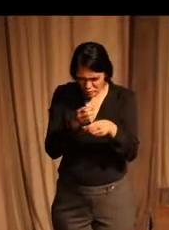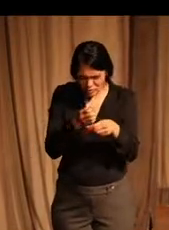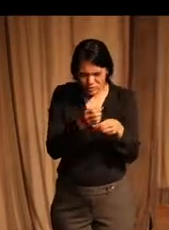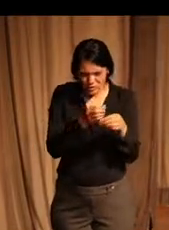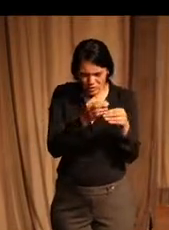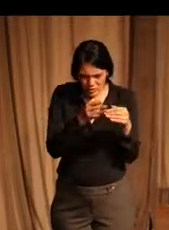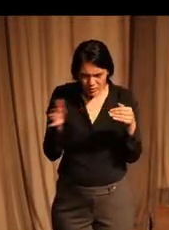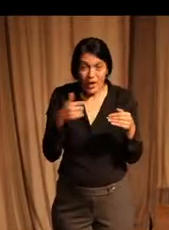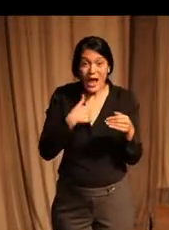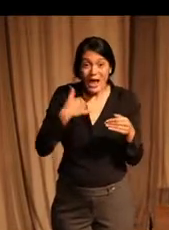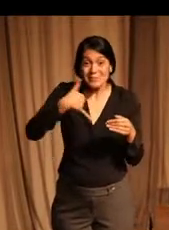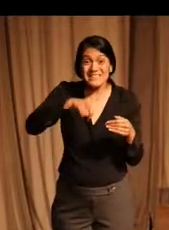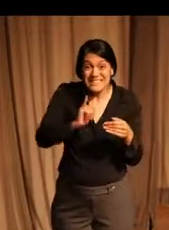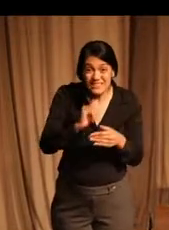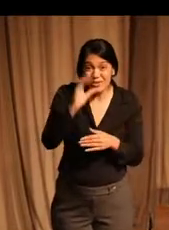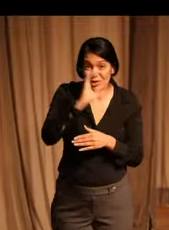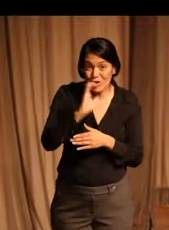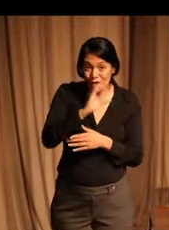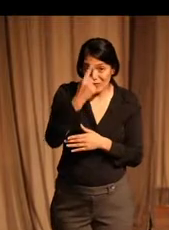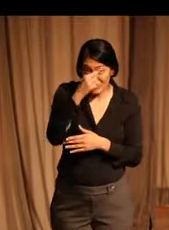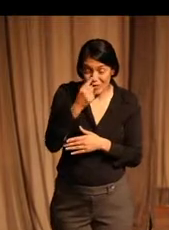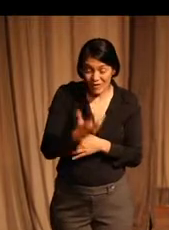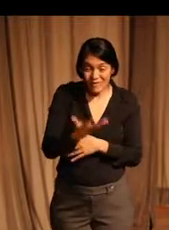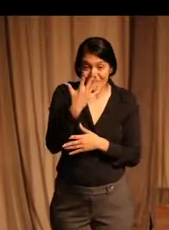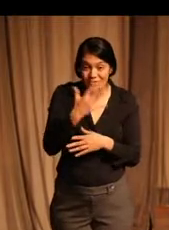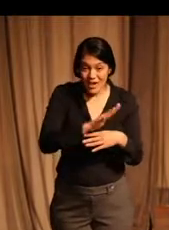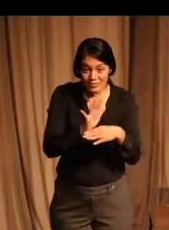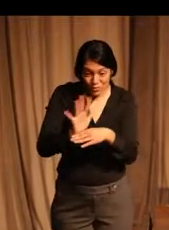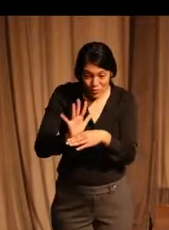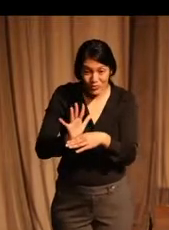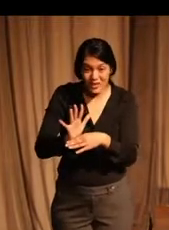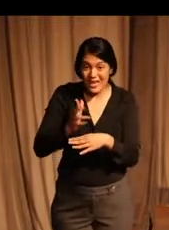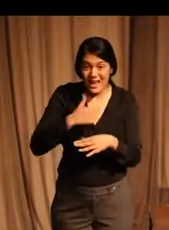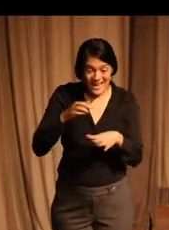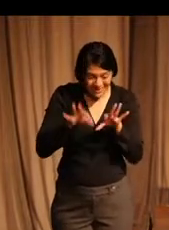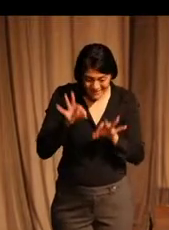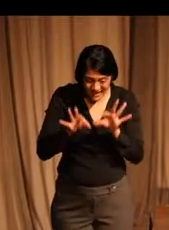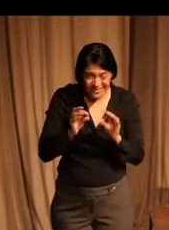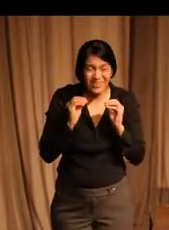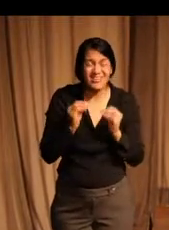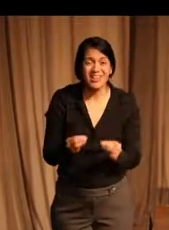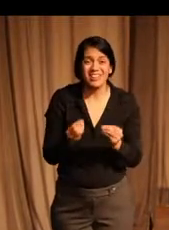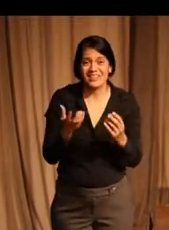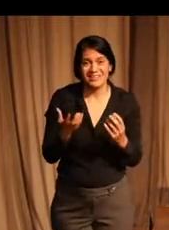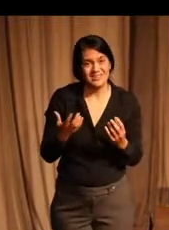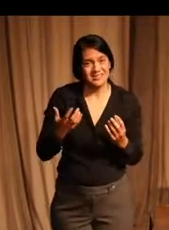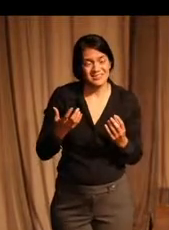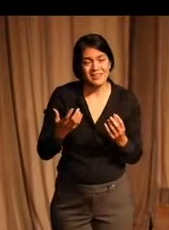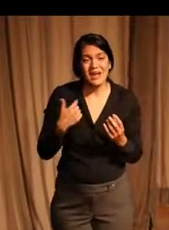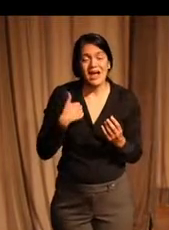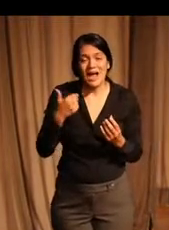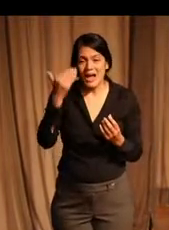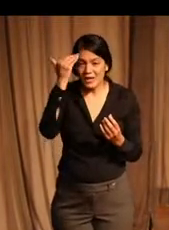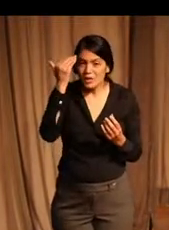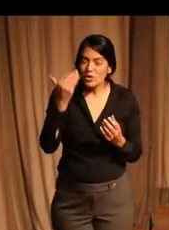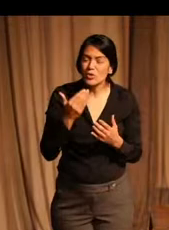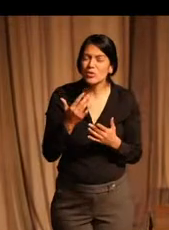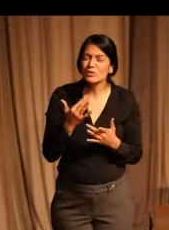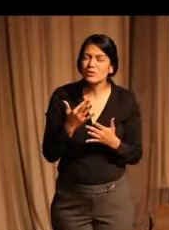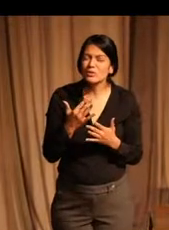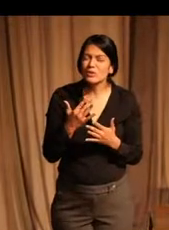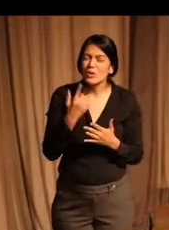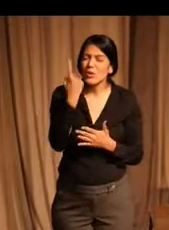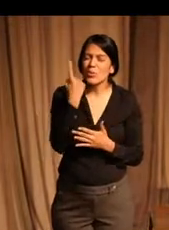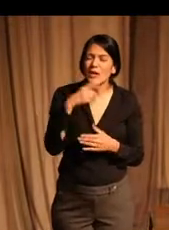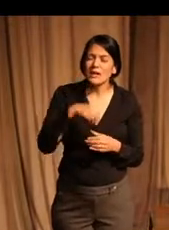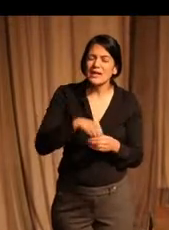I am still looking for 5 movies, so I have nothing on them. And I know some are in Algeria. I found that one is